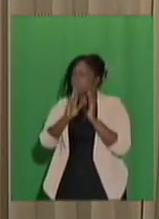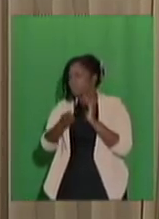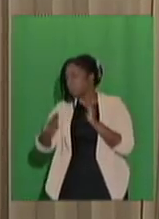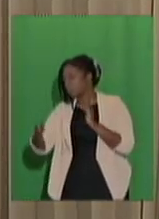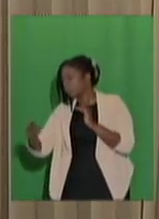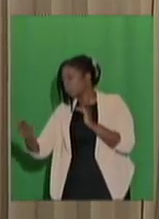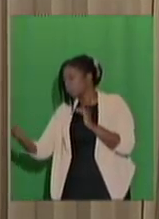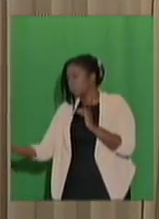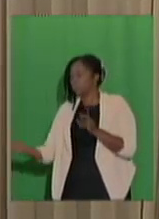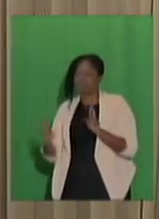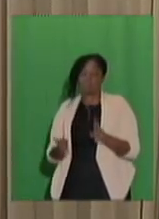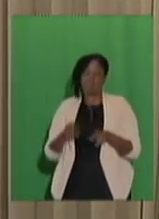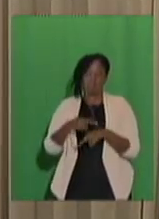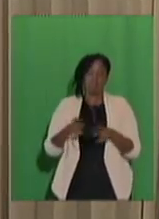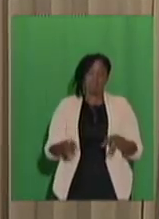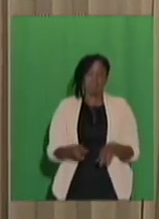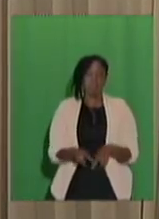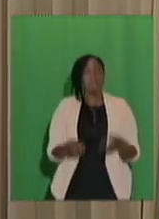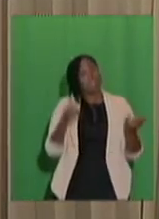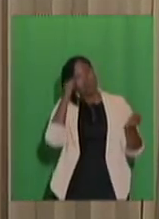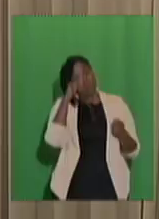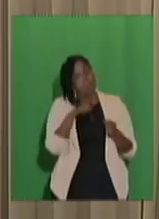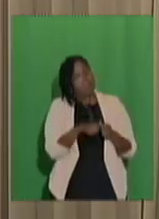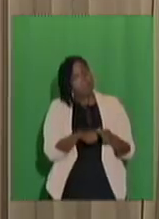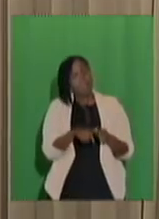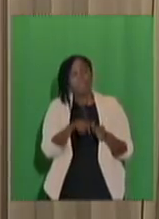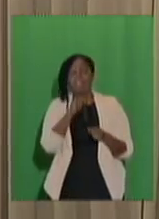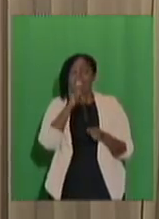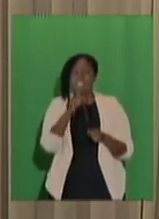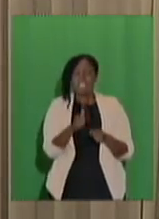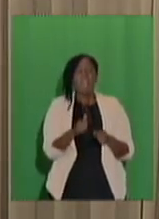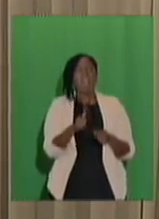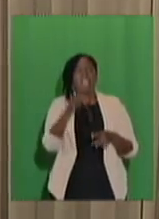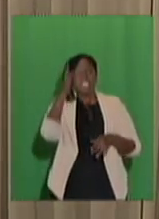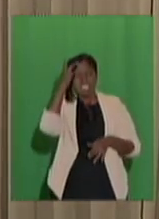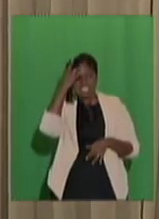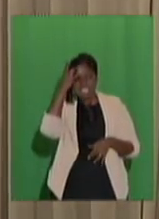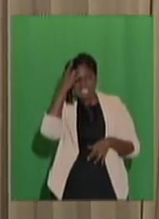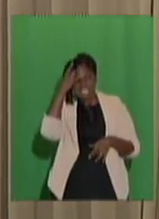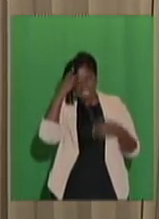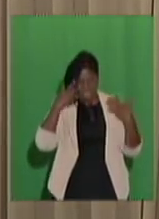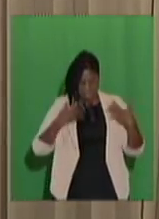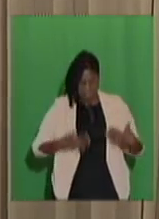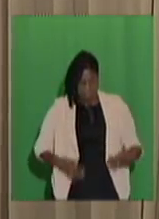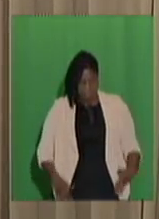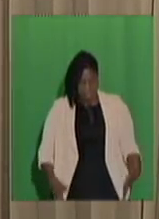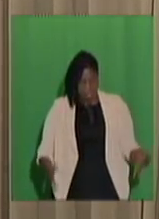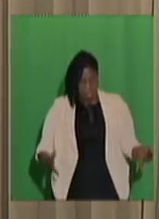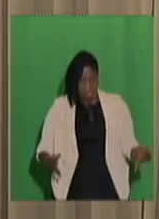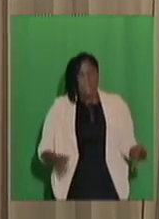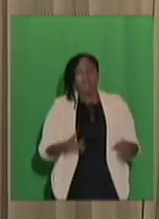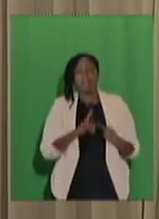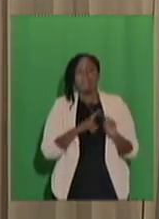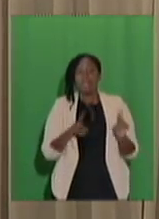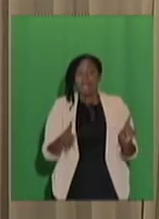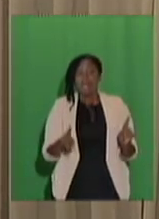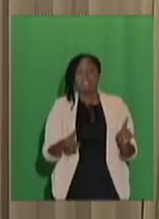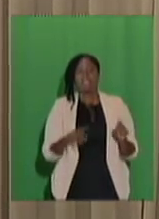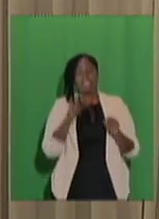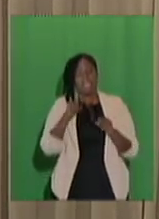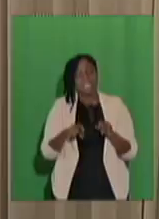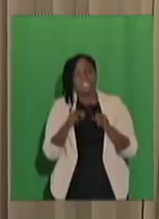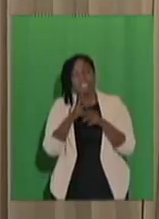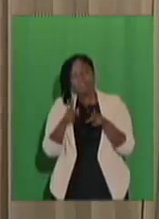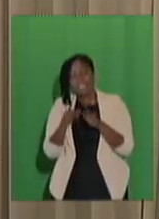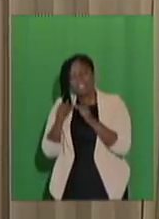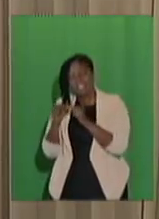they have no clinical illness at that time. They're medically very well. So it's just somewhere we can house them to ensure that they